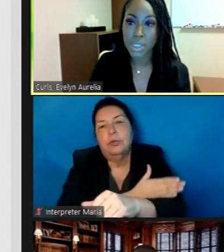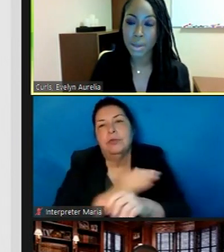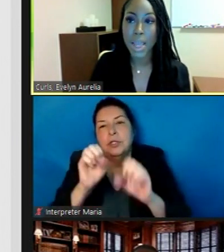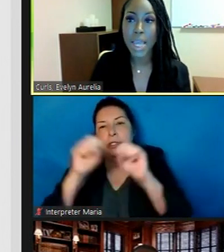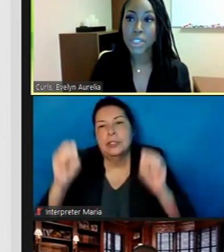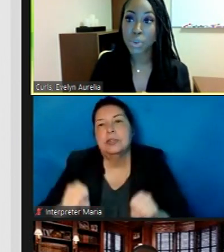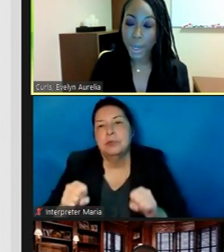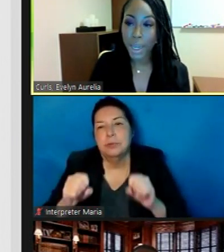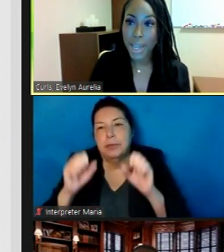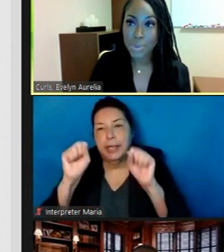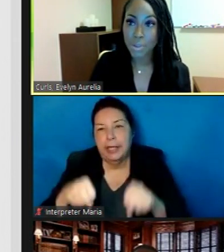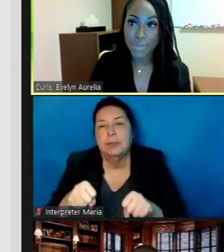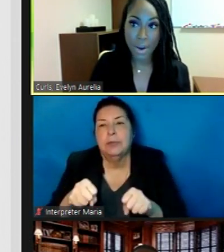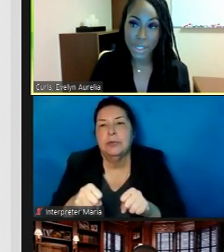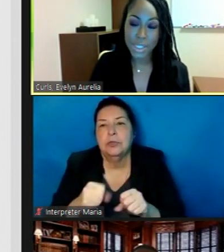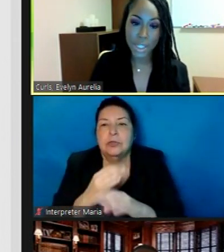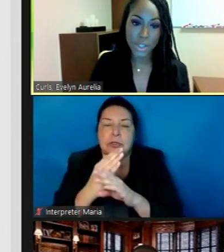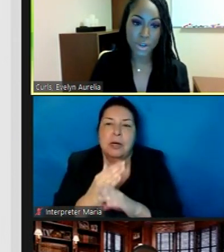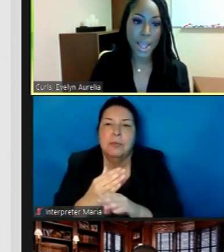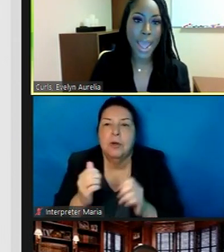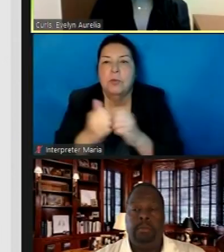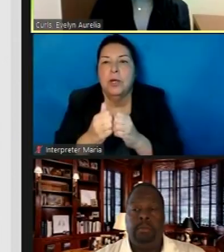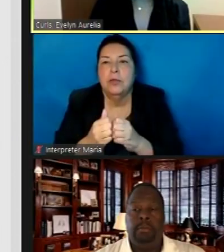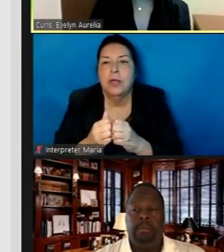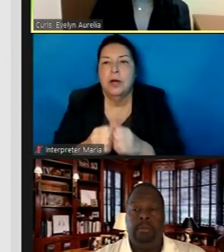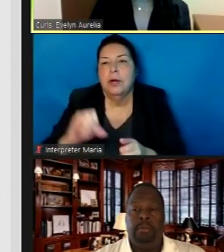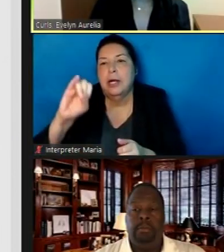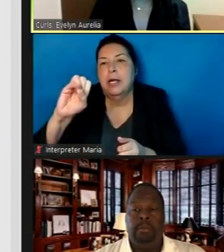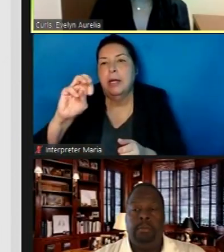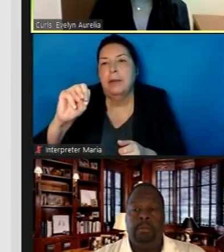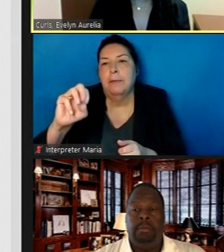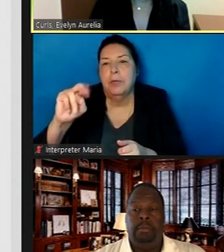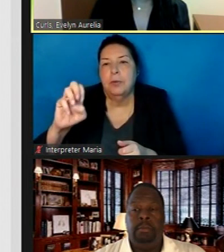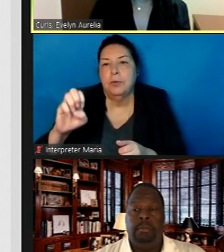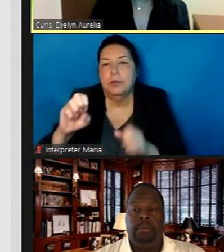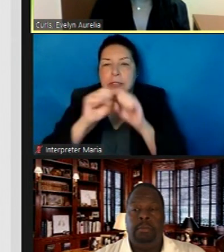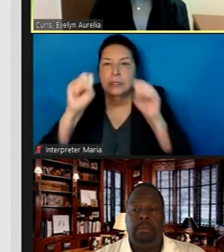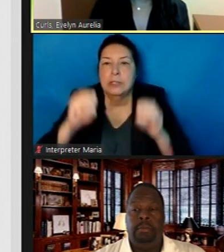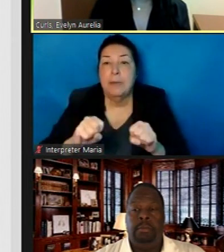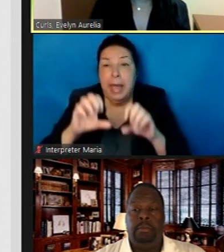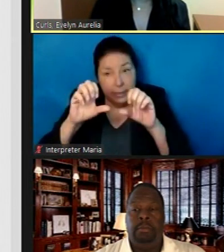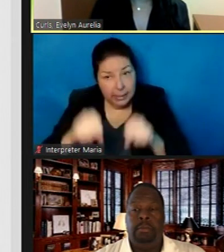immune system to recognize when a virus is entered and then attack it.